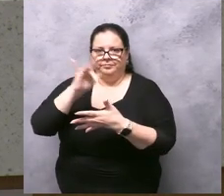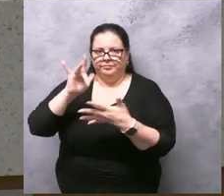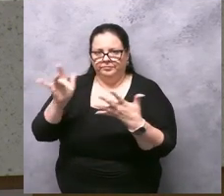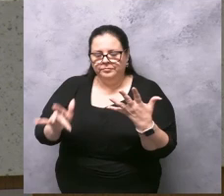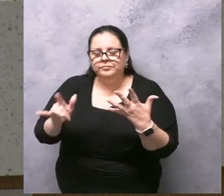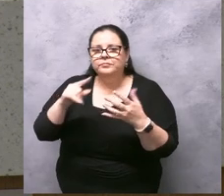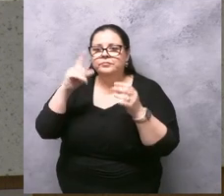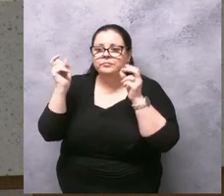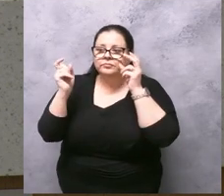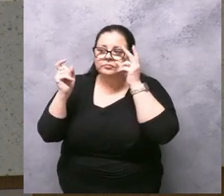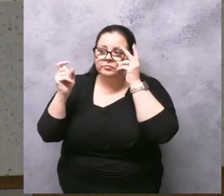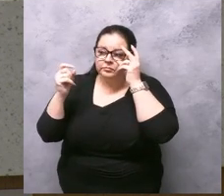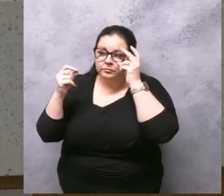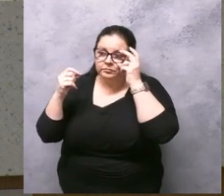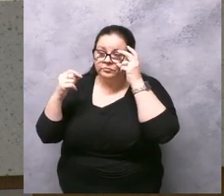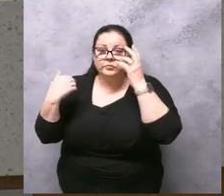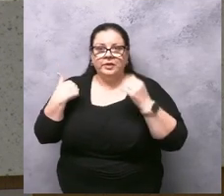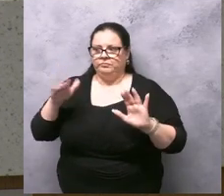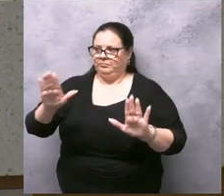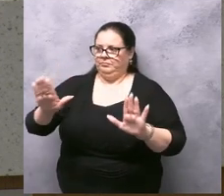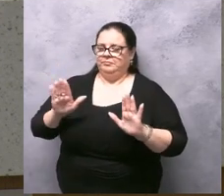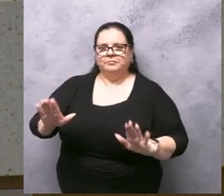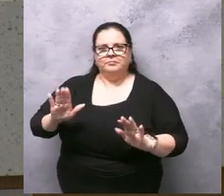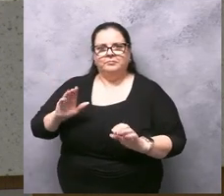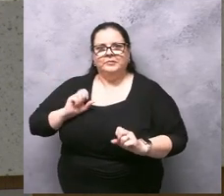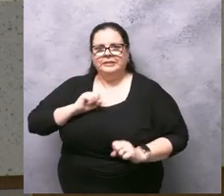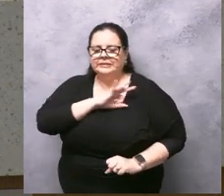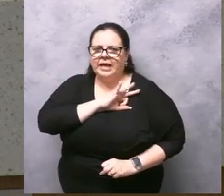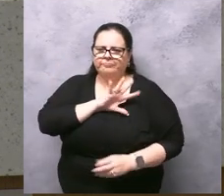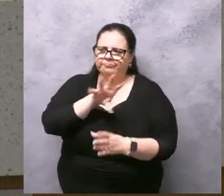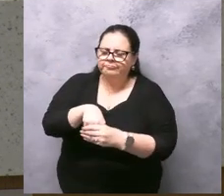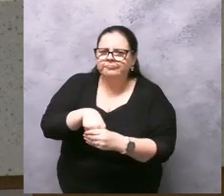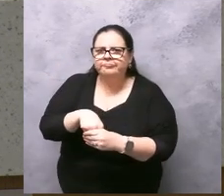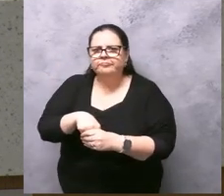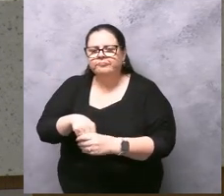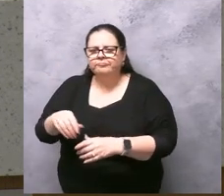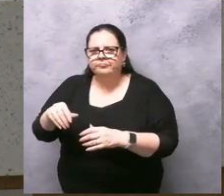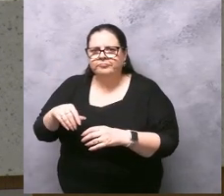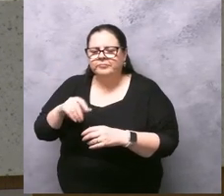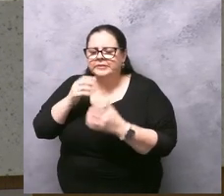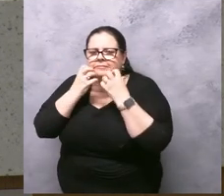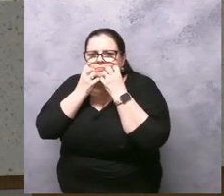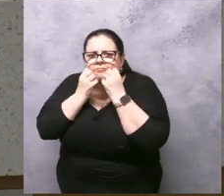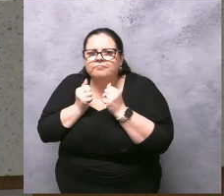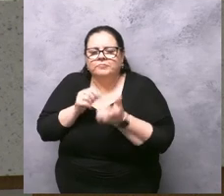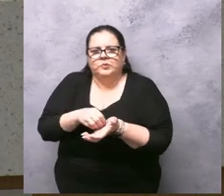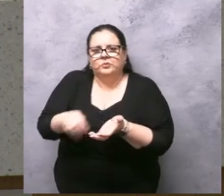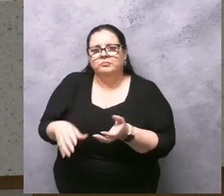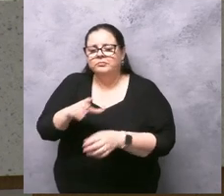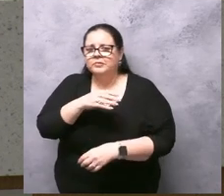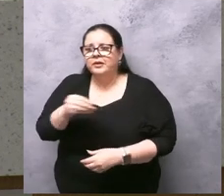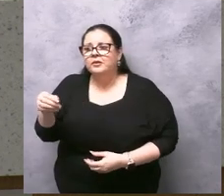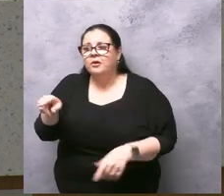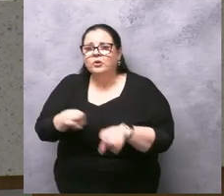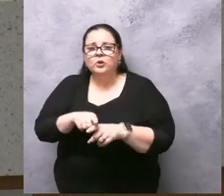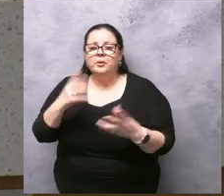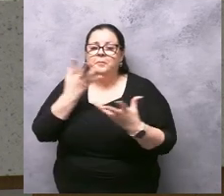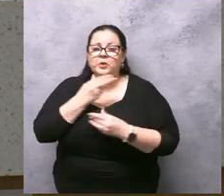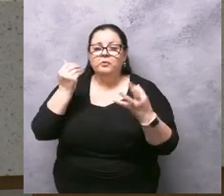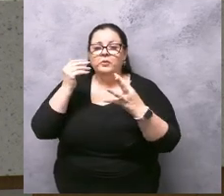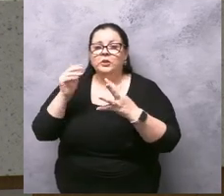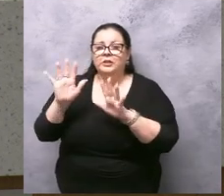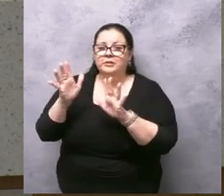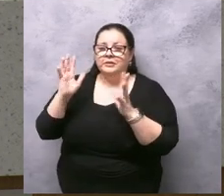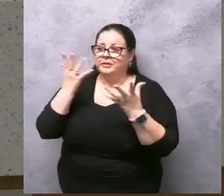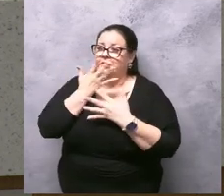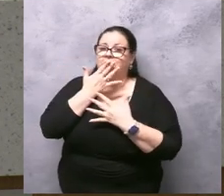because we have incredible people who genuinely care about our students and take pride in their campuses. And I also want to say that they're just beautiful, vibrant, high,